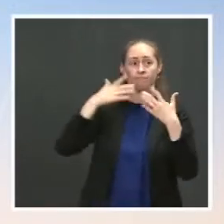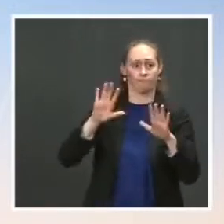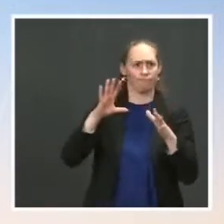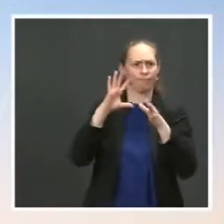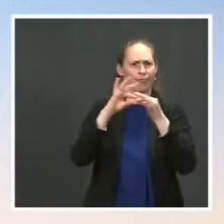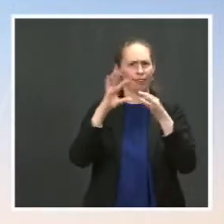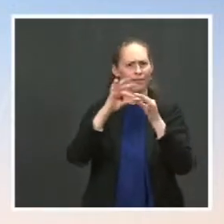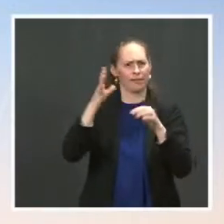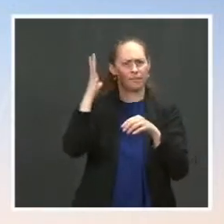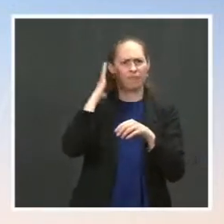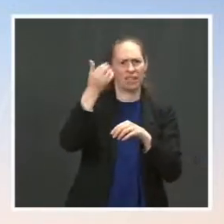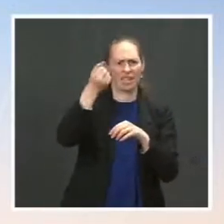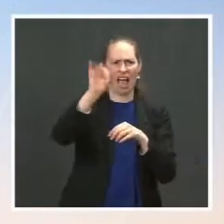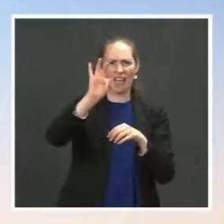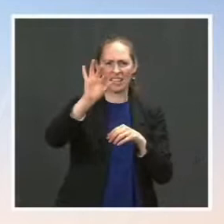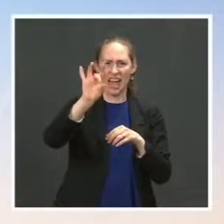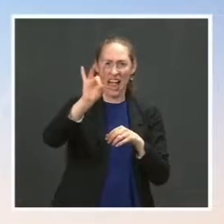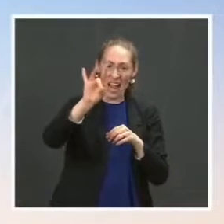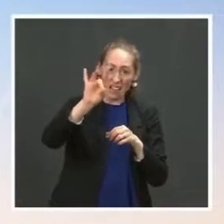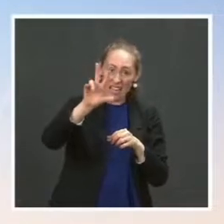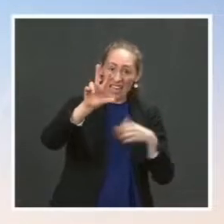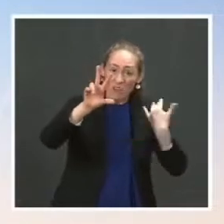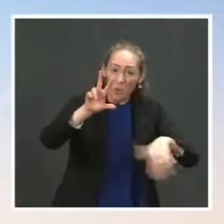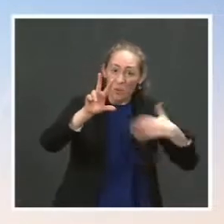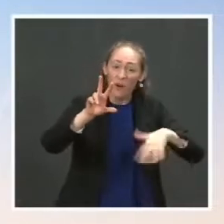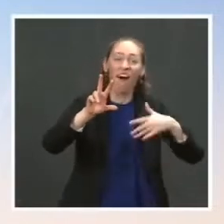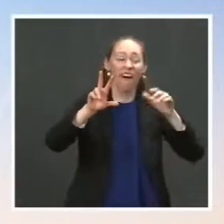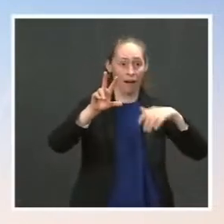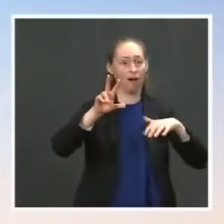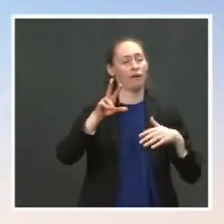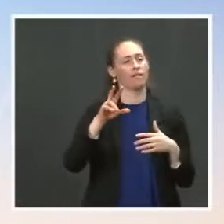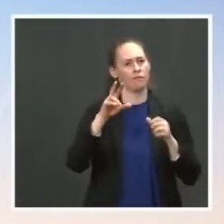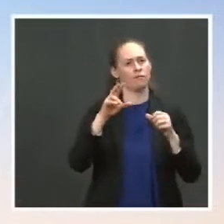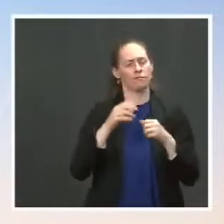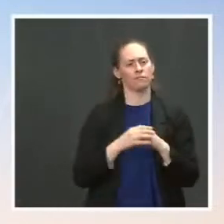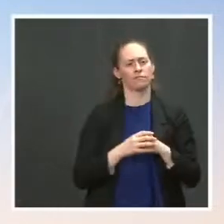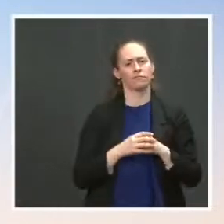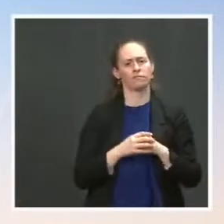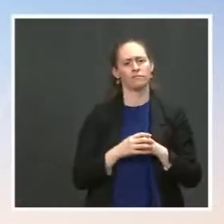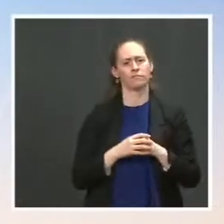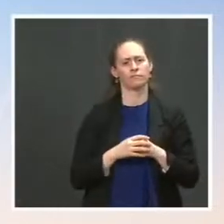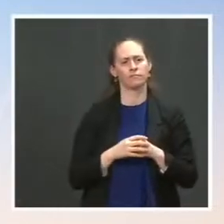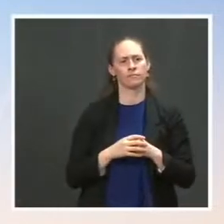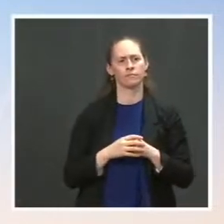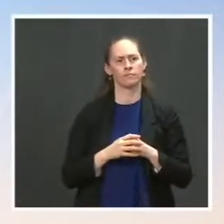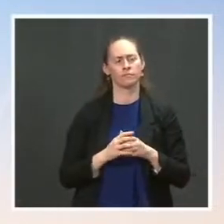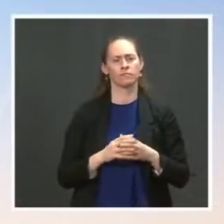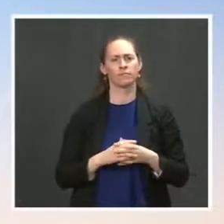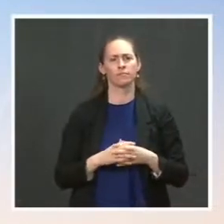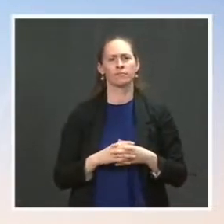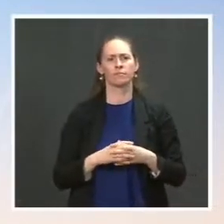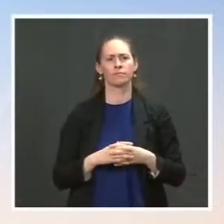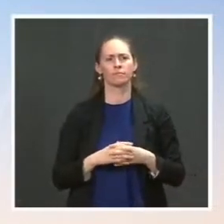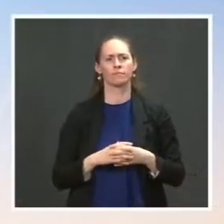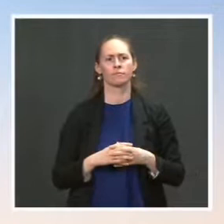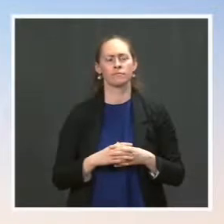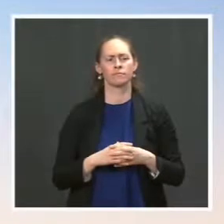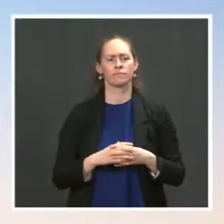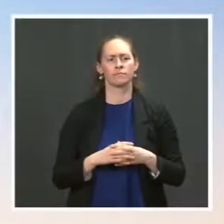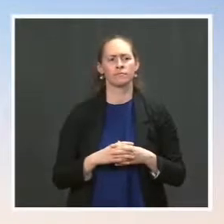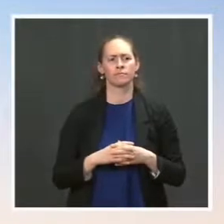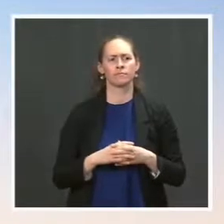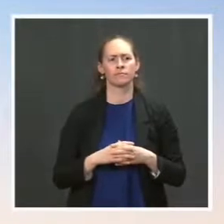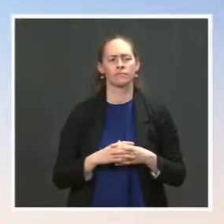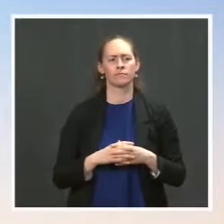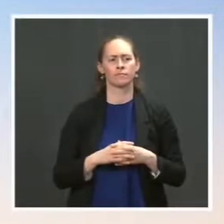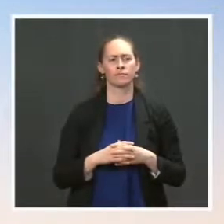machine. Oh, yeah. He said he thought that court packing was a bonehead idea when FDR tried it. So why ask a panel now